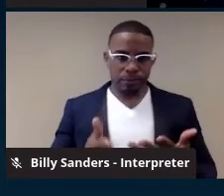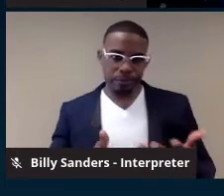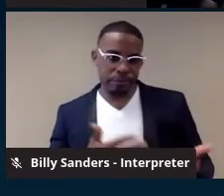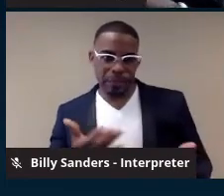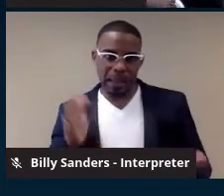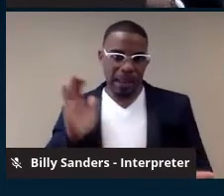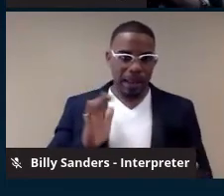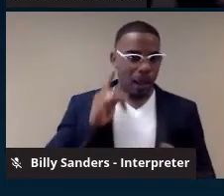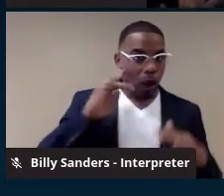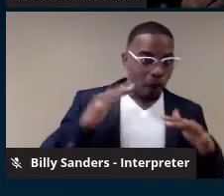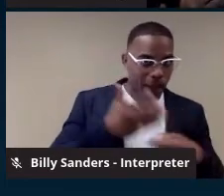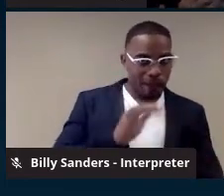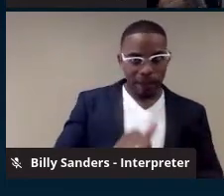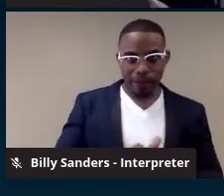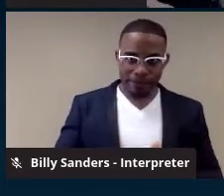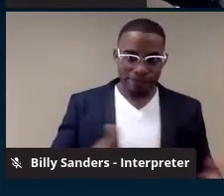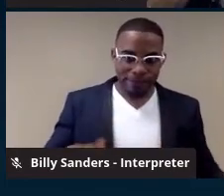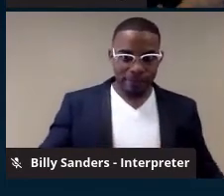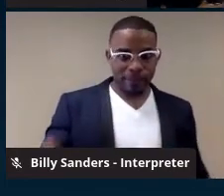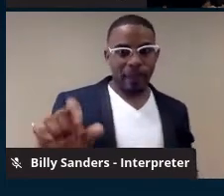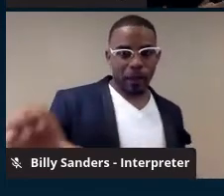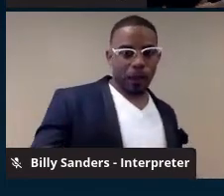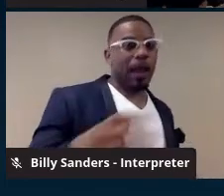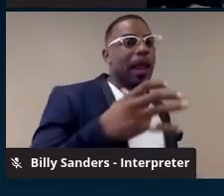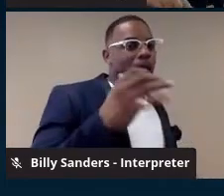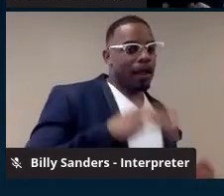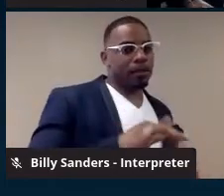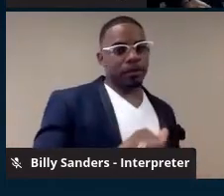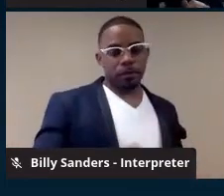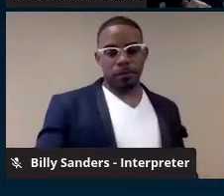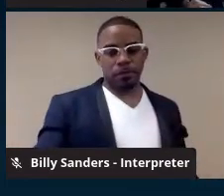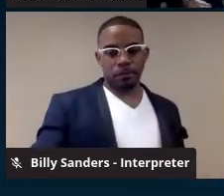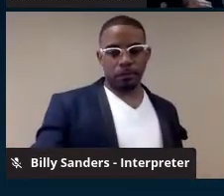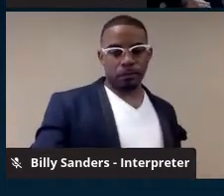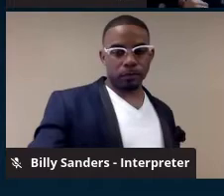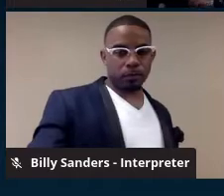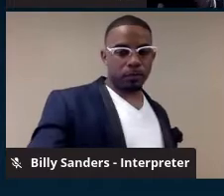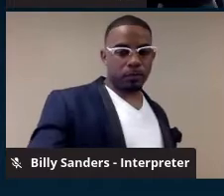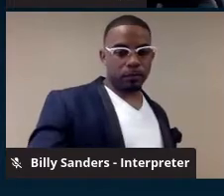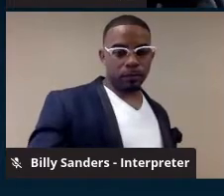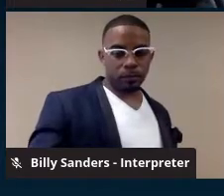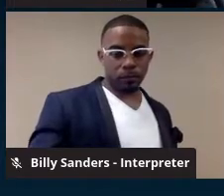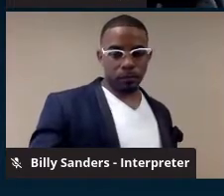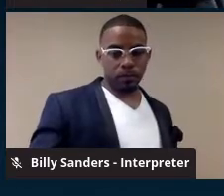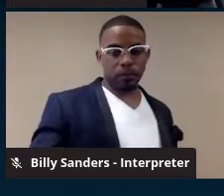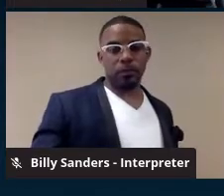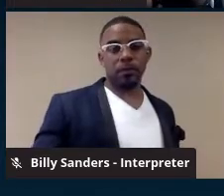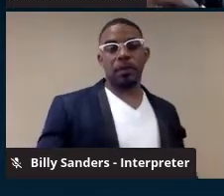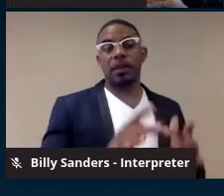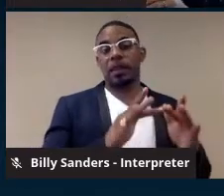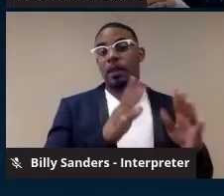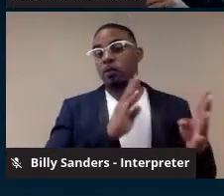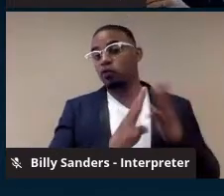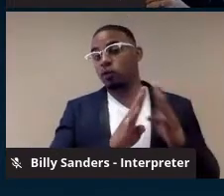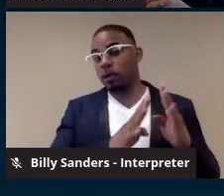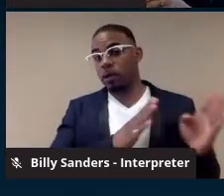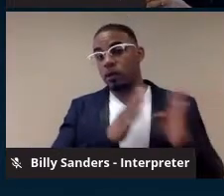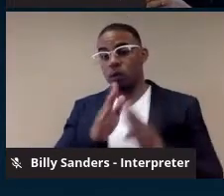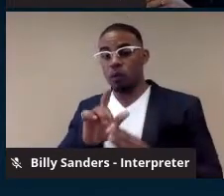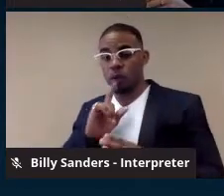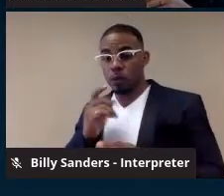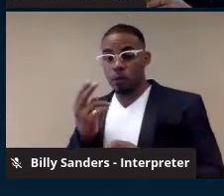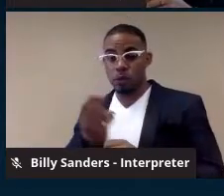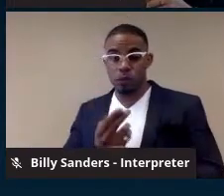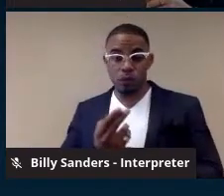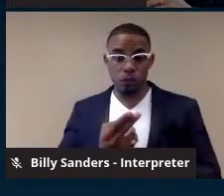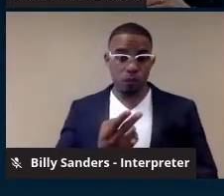less noisy after that initial load. It has to do a lot on the initial load, but it's a lot less noisy in the network traffic. Whereas when